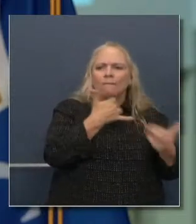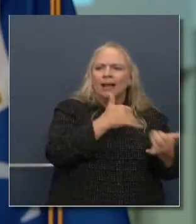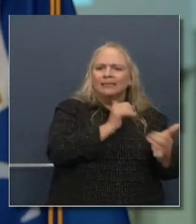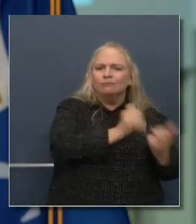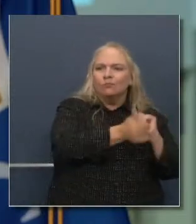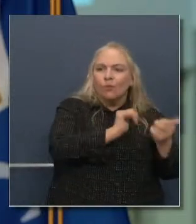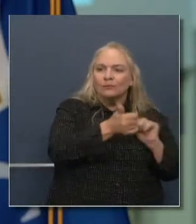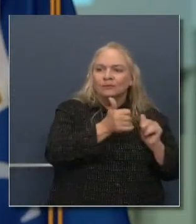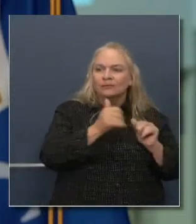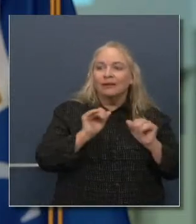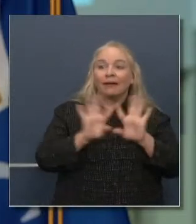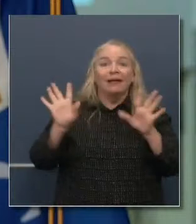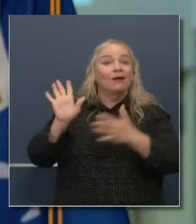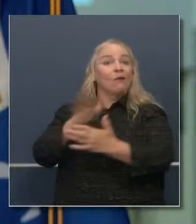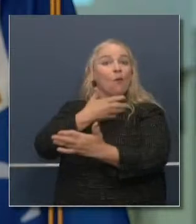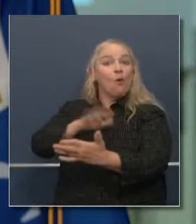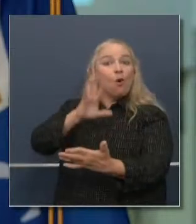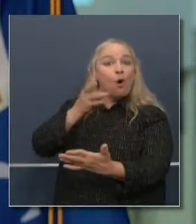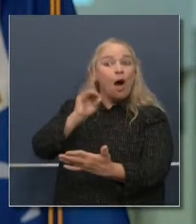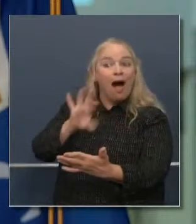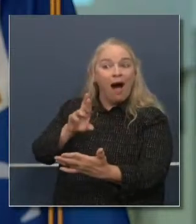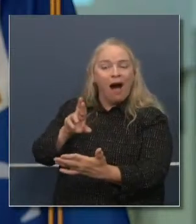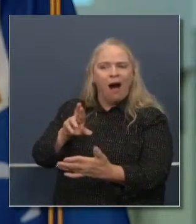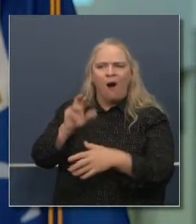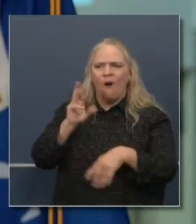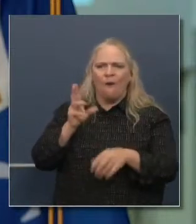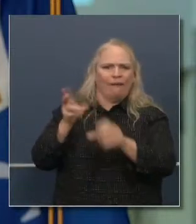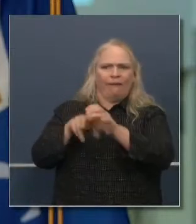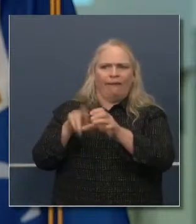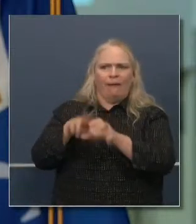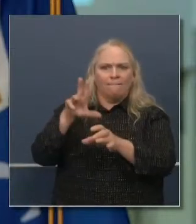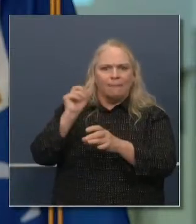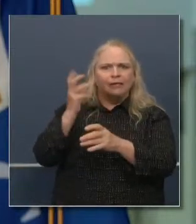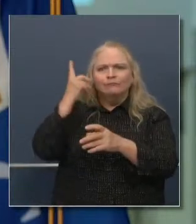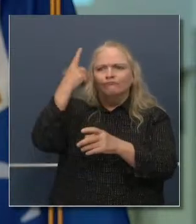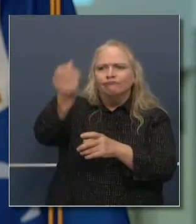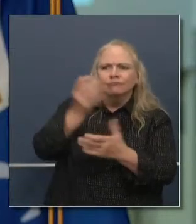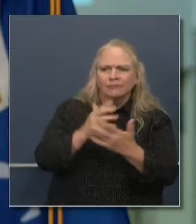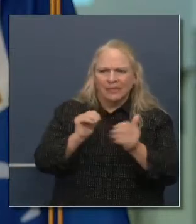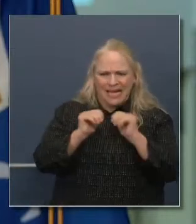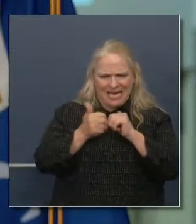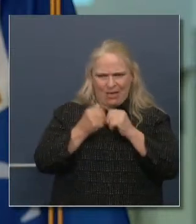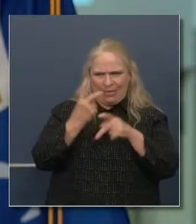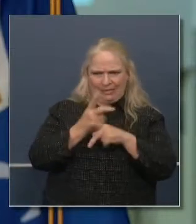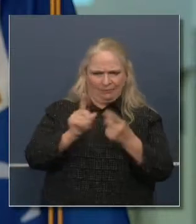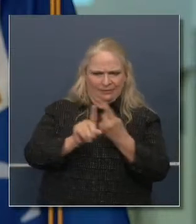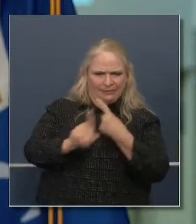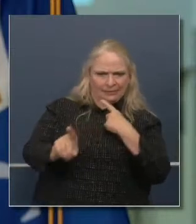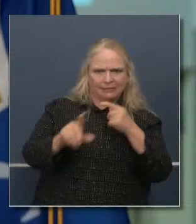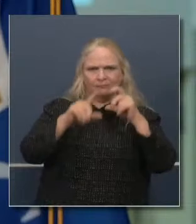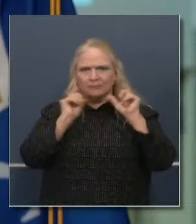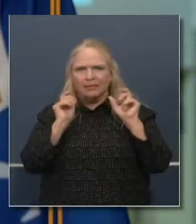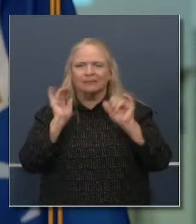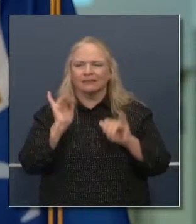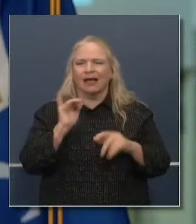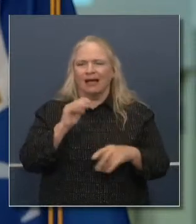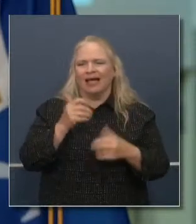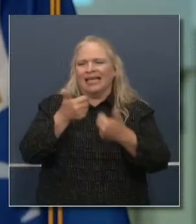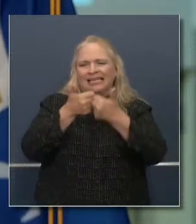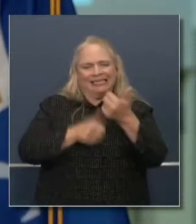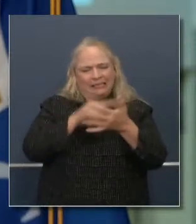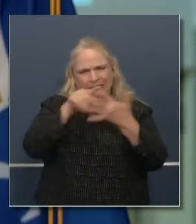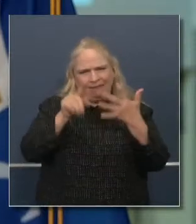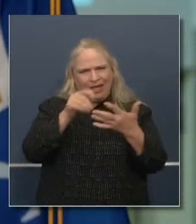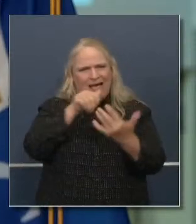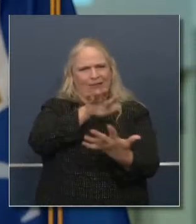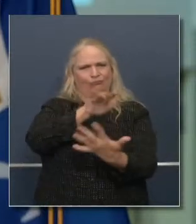around busing of our kids and keeping them safe, and around furthering our efforts around distance